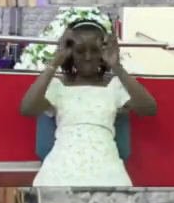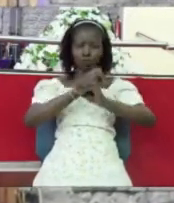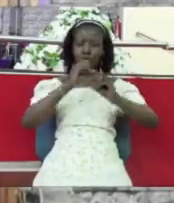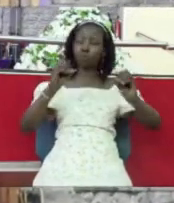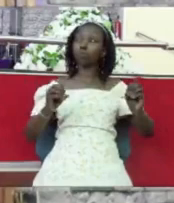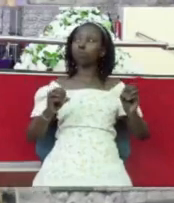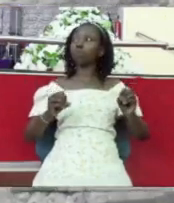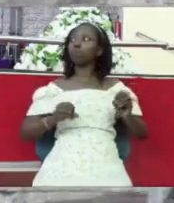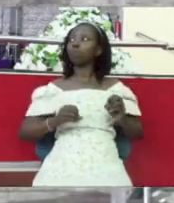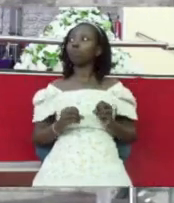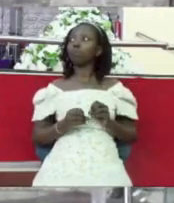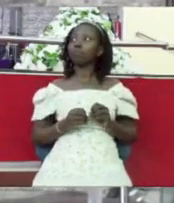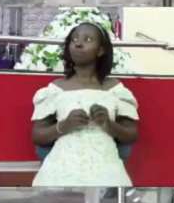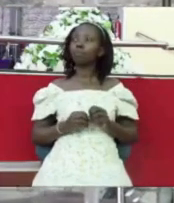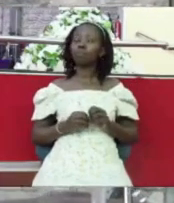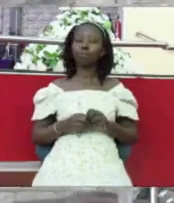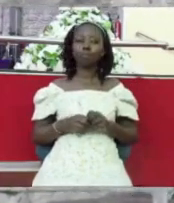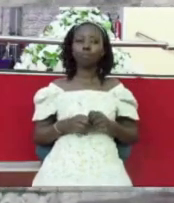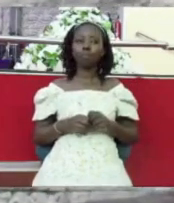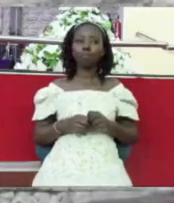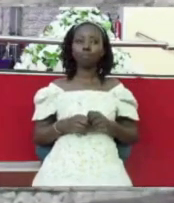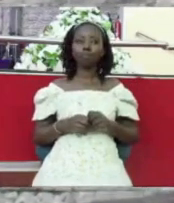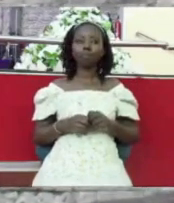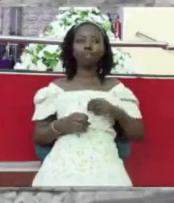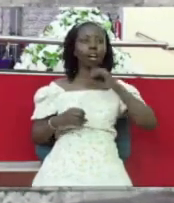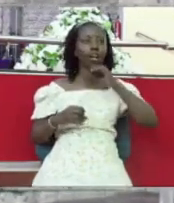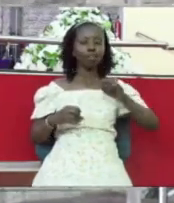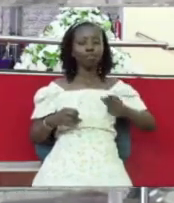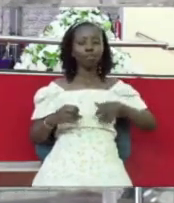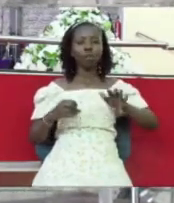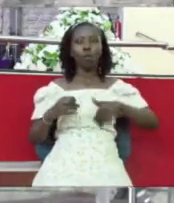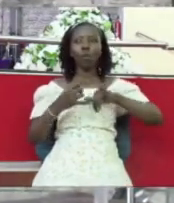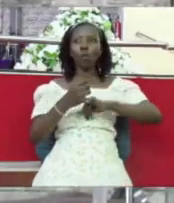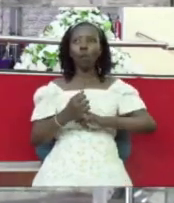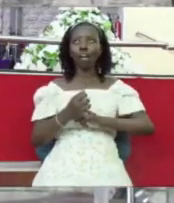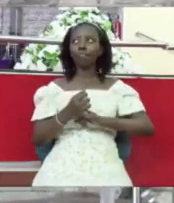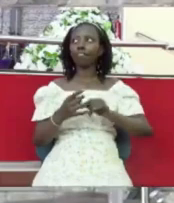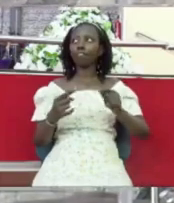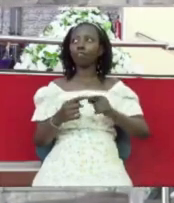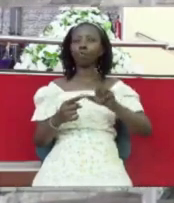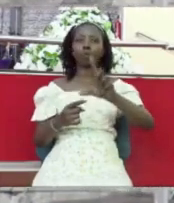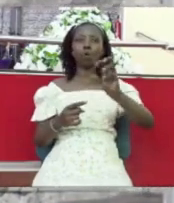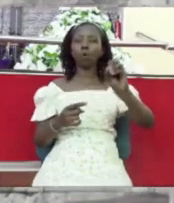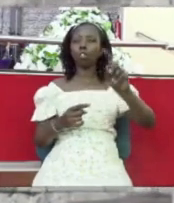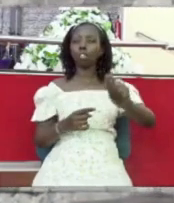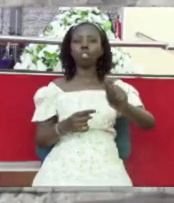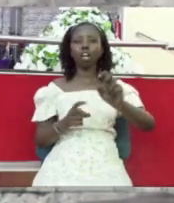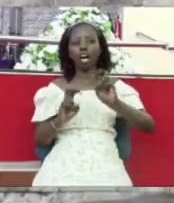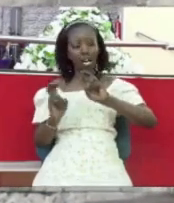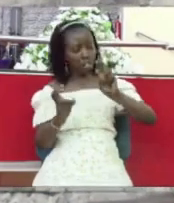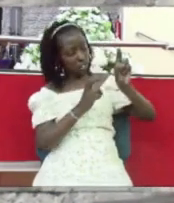ambayo hayakuwawezesha wakaweza kuchukia dhambi. The wife to our brother Lot. Bibi yake Lutu. Turned